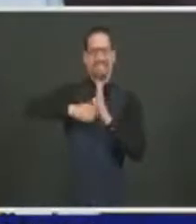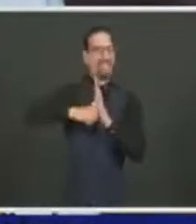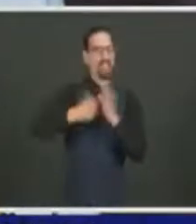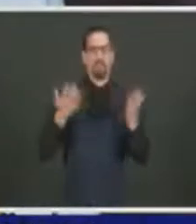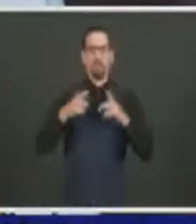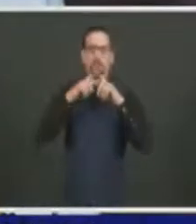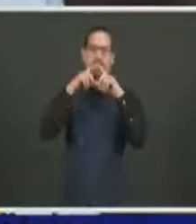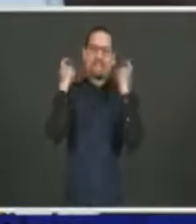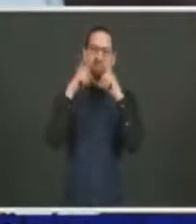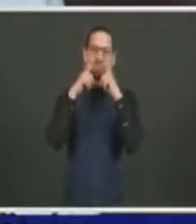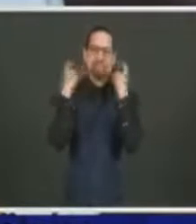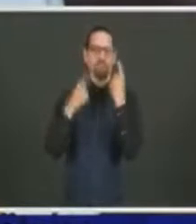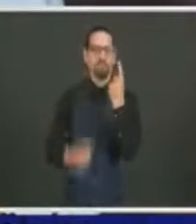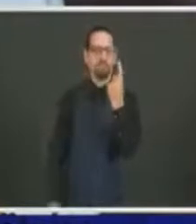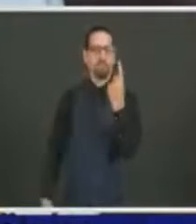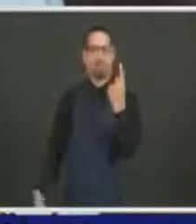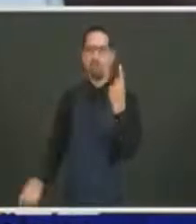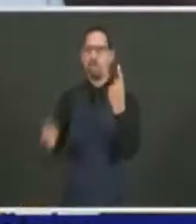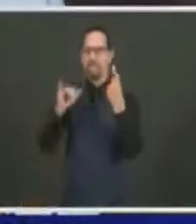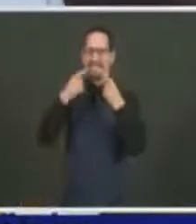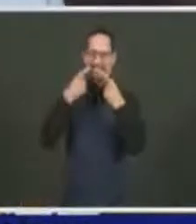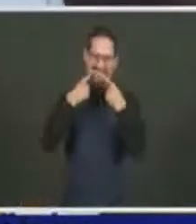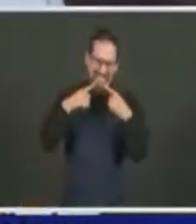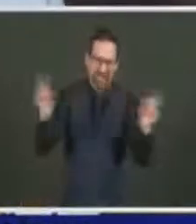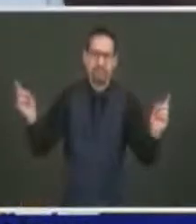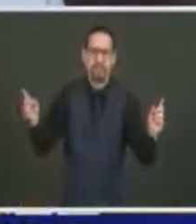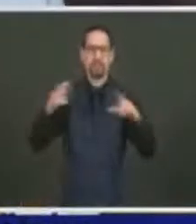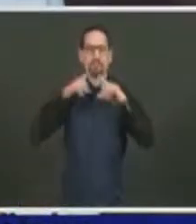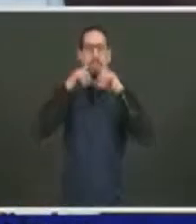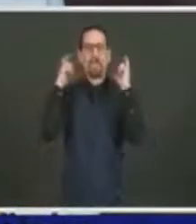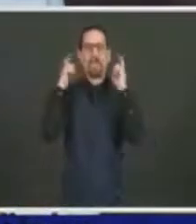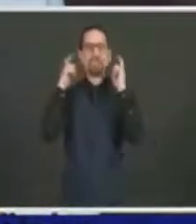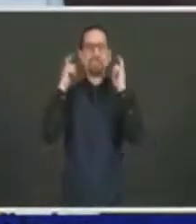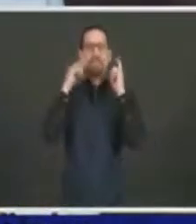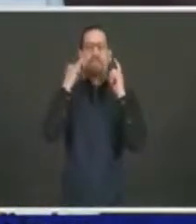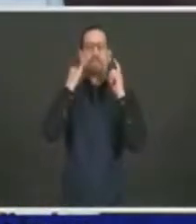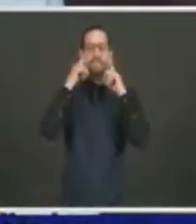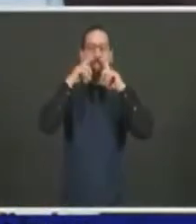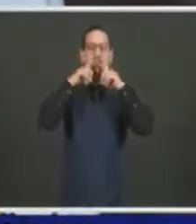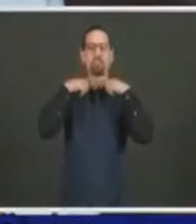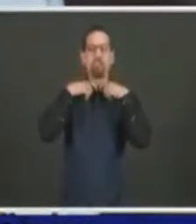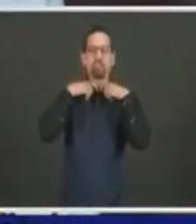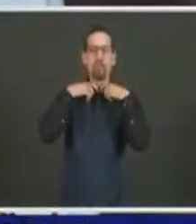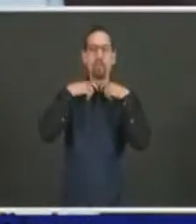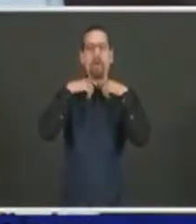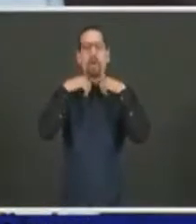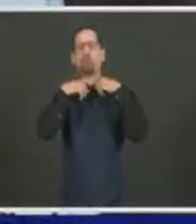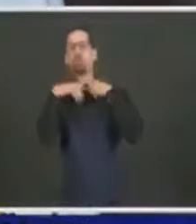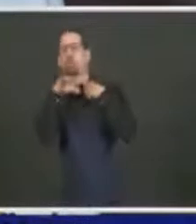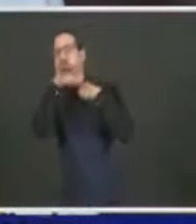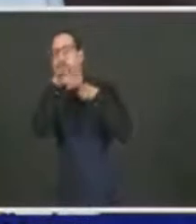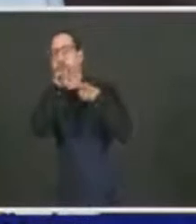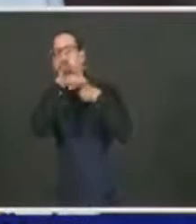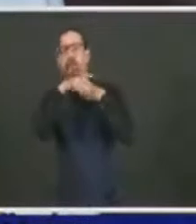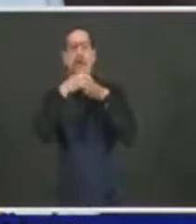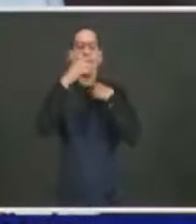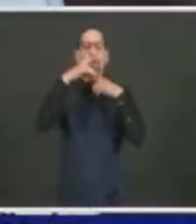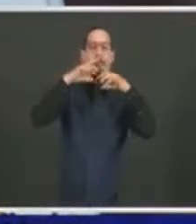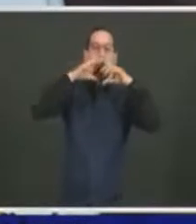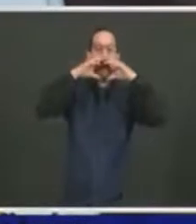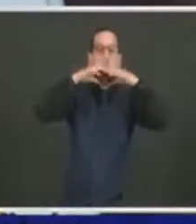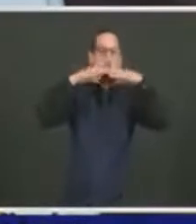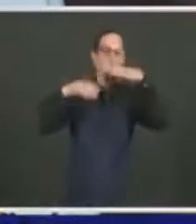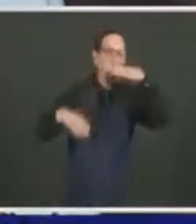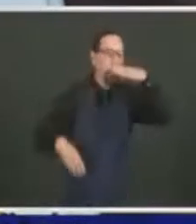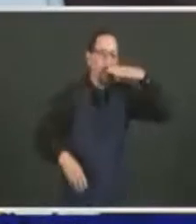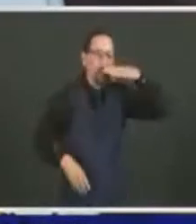worn properly. A mask that is down around your chin and not covering your nose or your mouth is absolutely